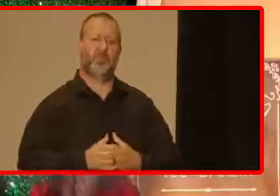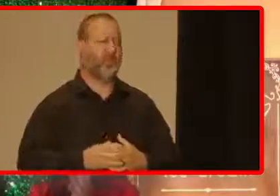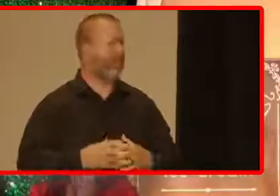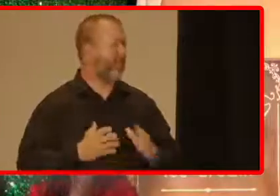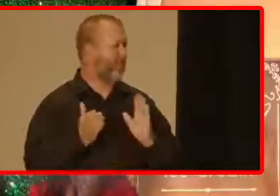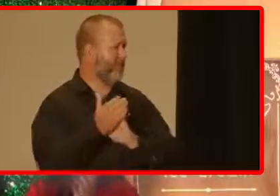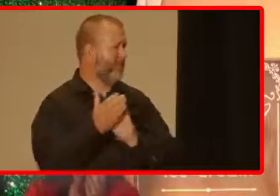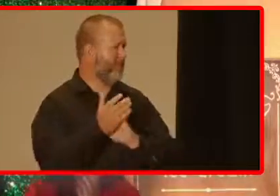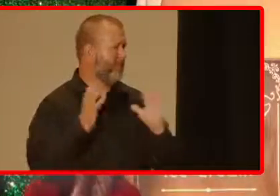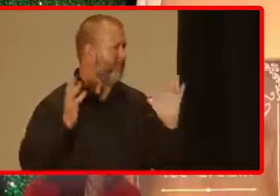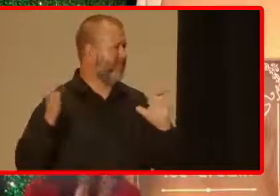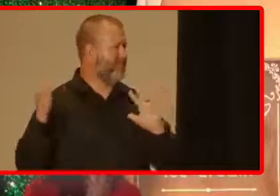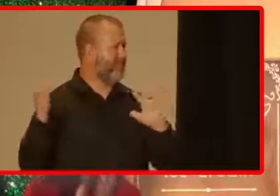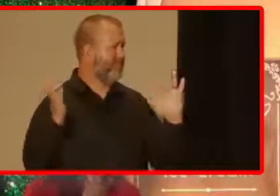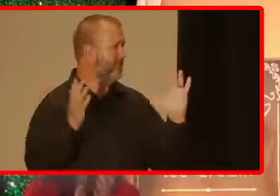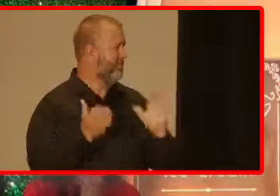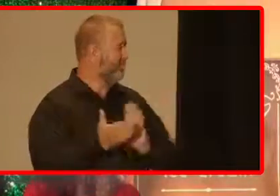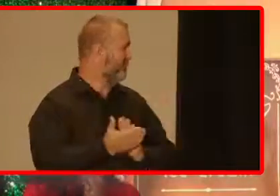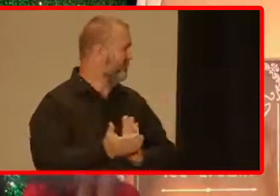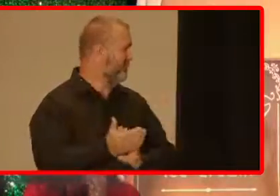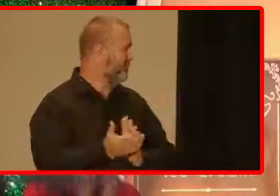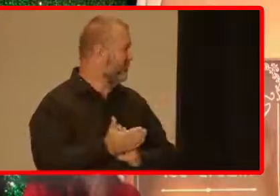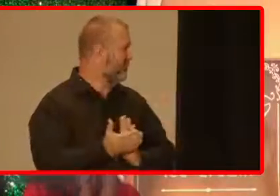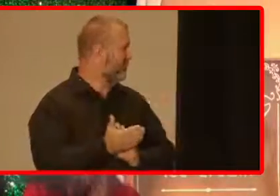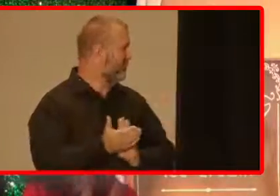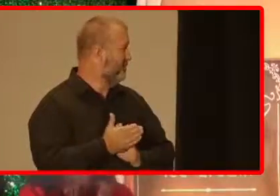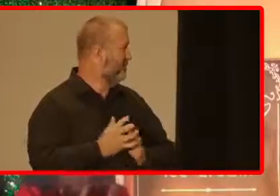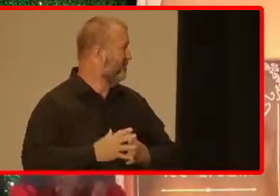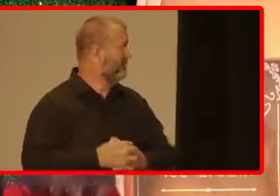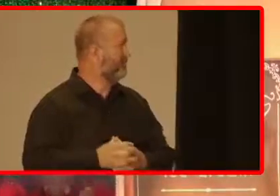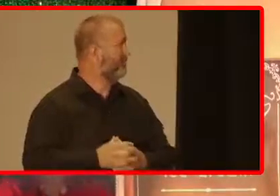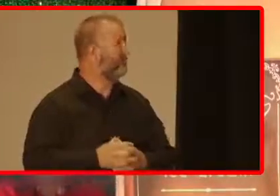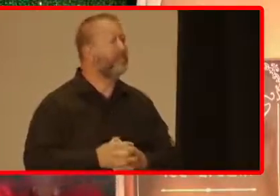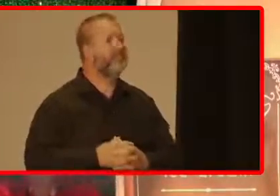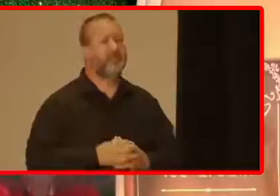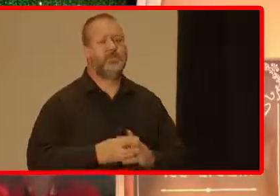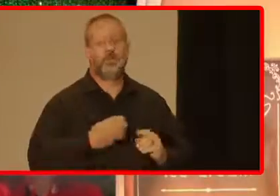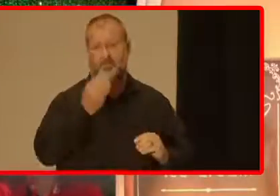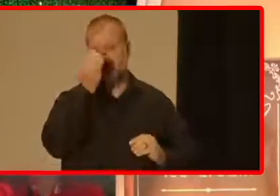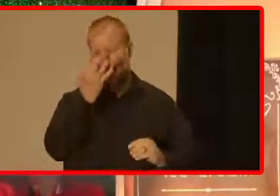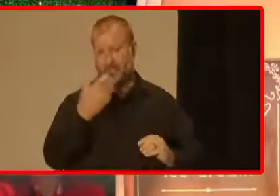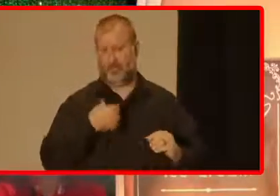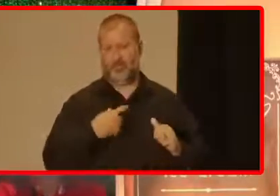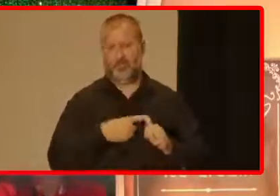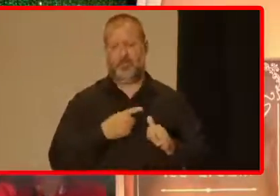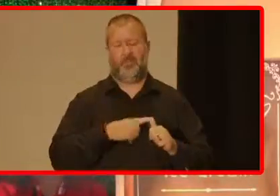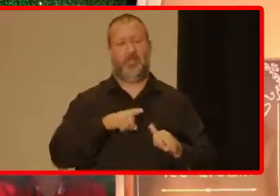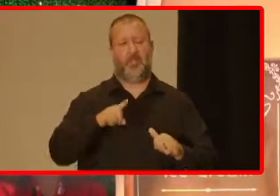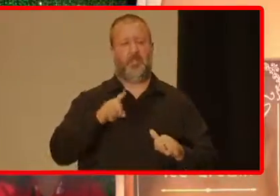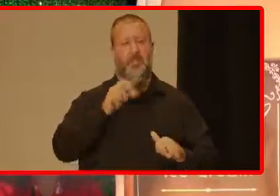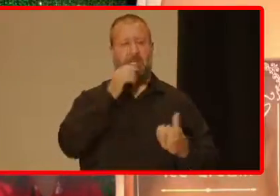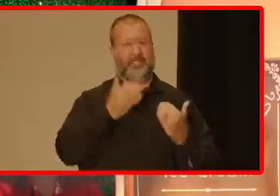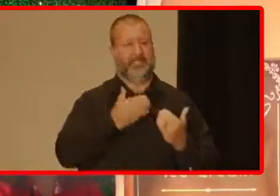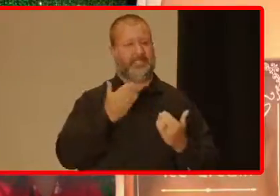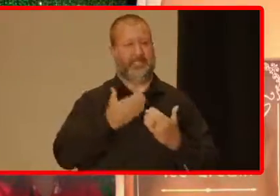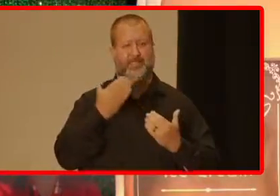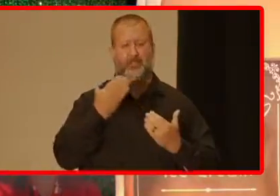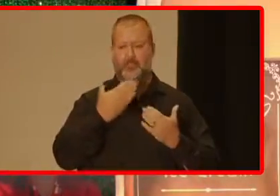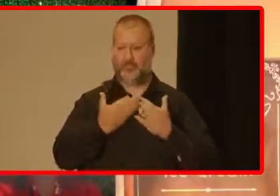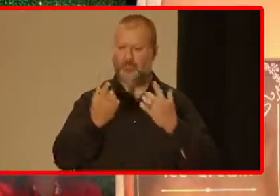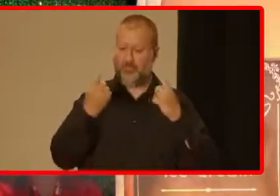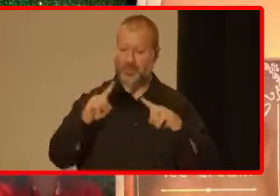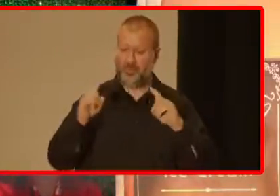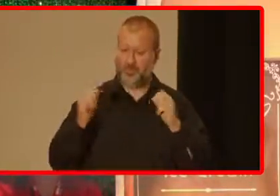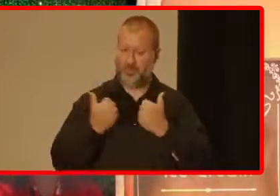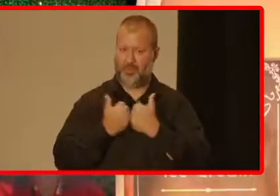I could tell you firsthand, that is not an easy feat in spite of all the